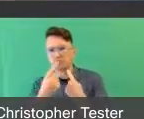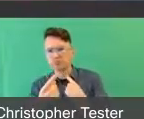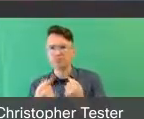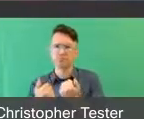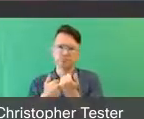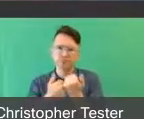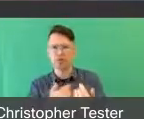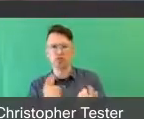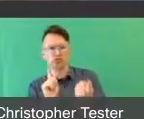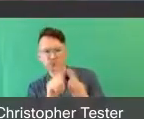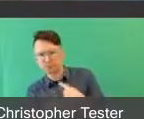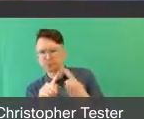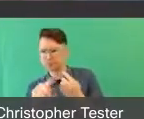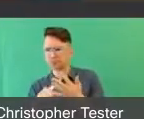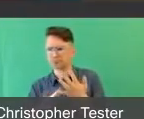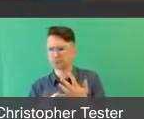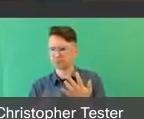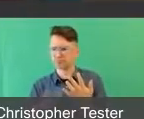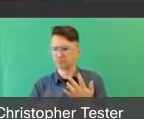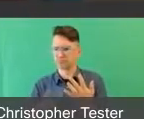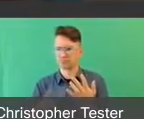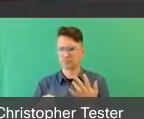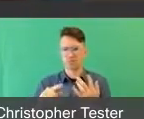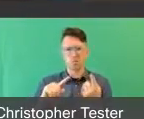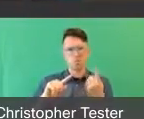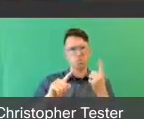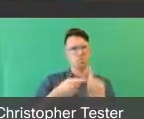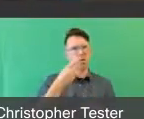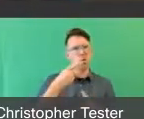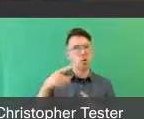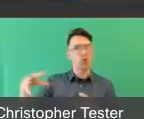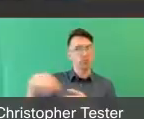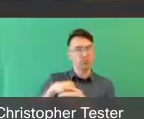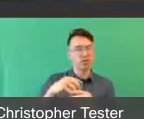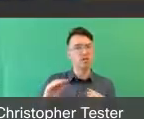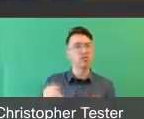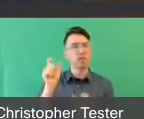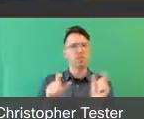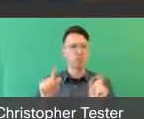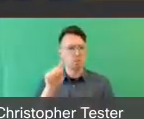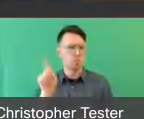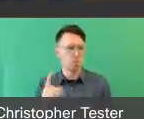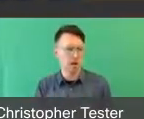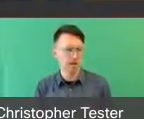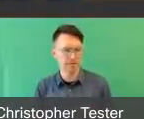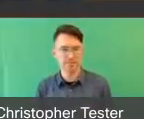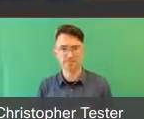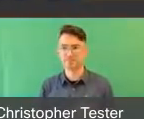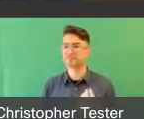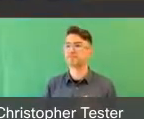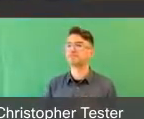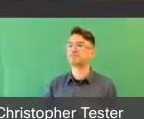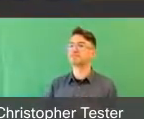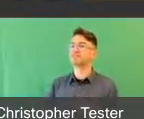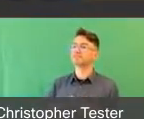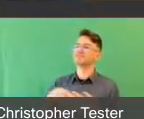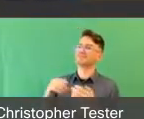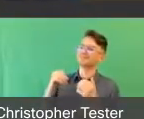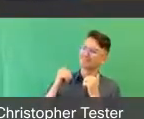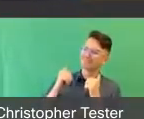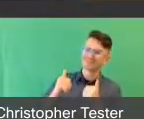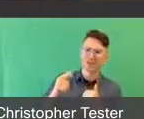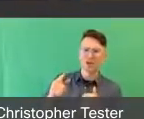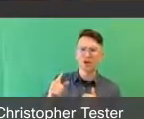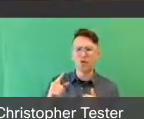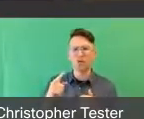So Renata, thank you. I love your comment about young people being brave, brilliant, and bold.